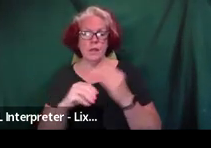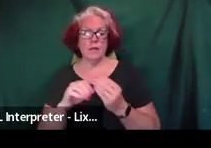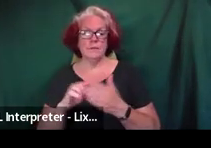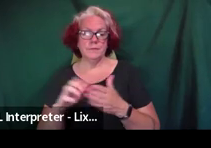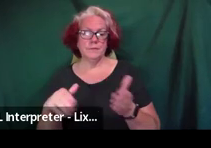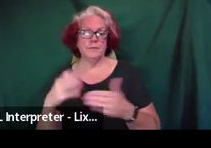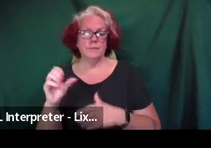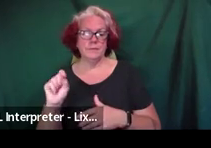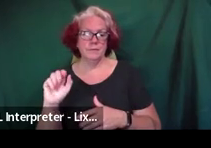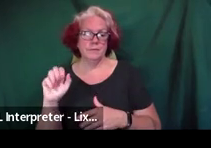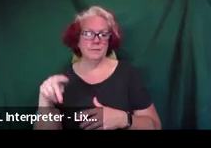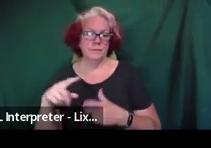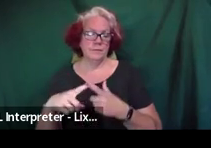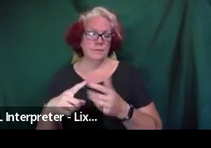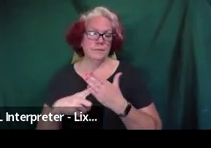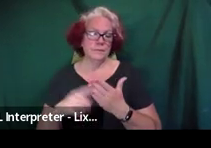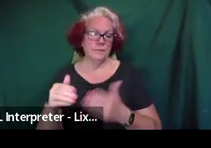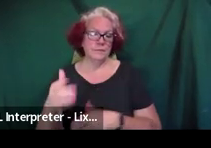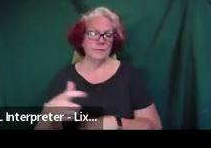for discussion next time.